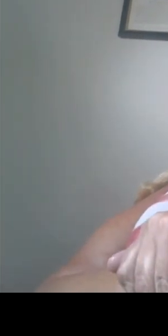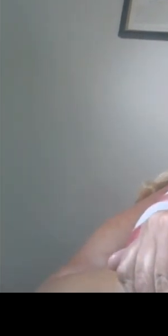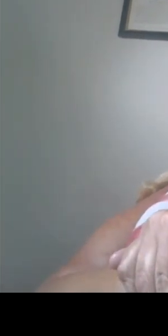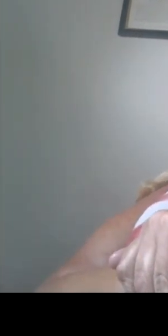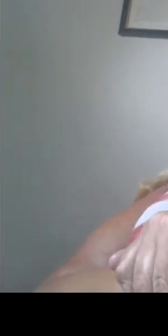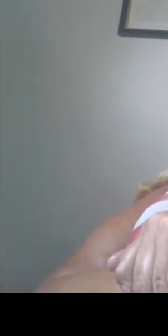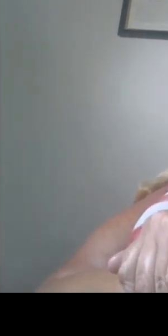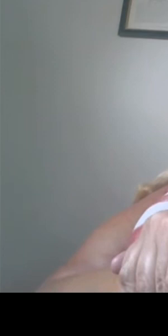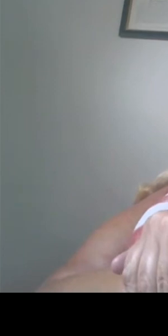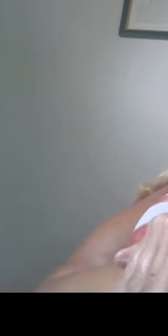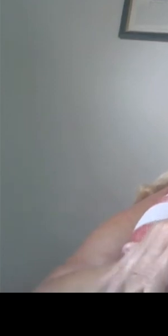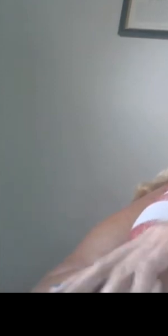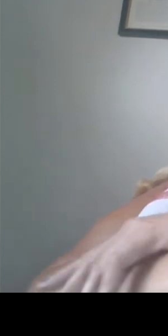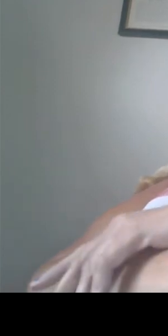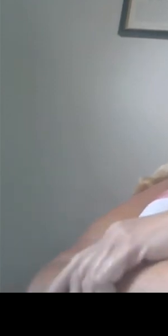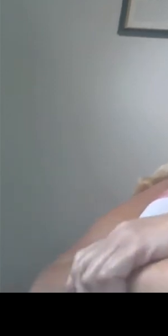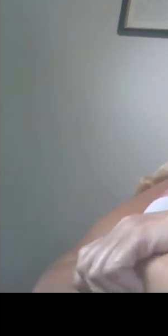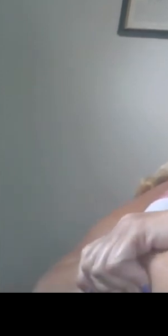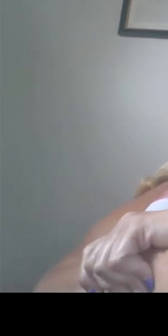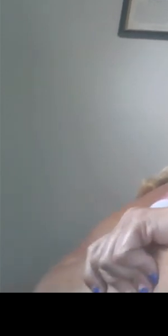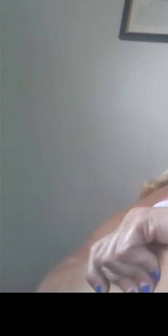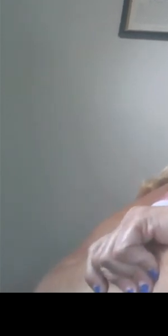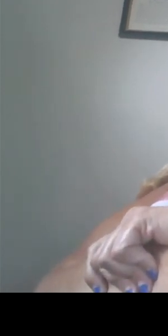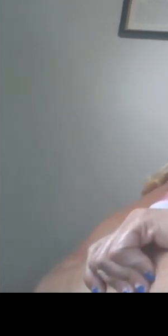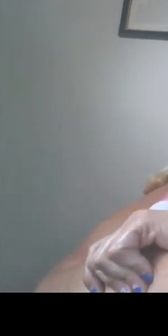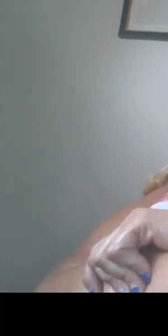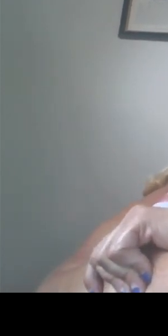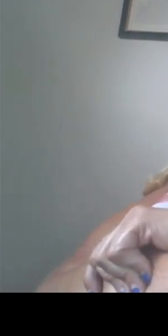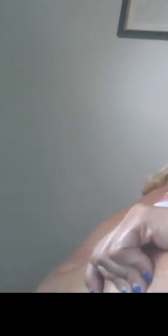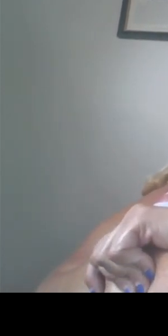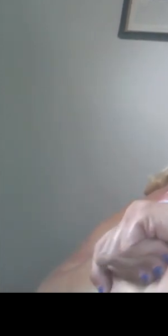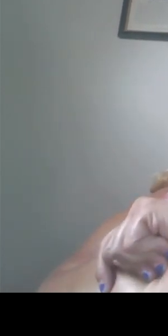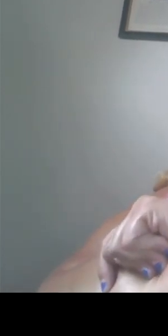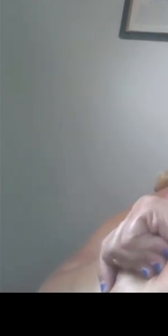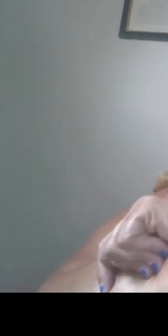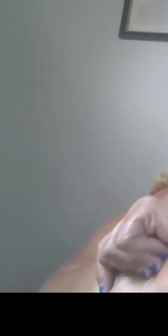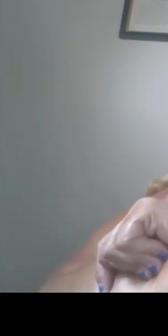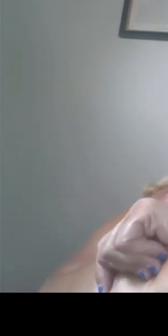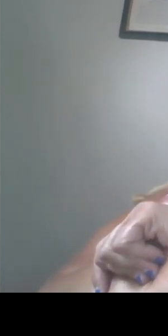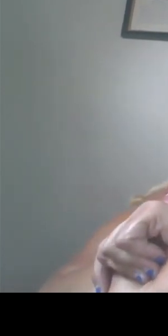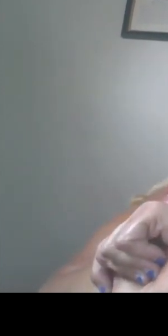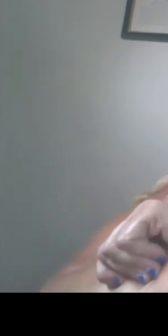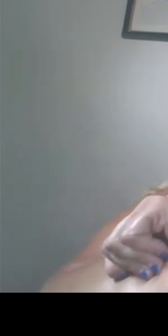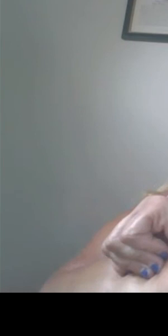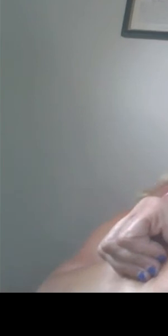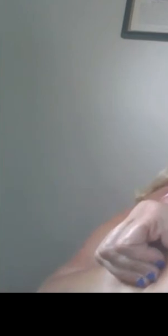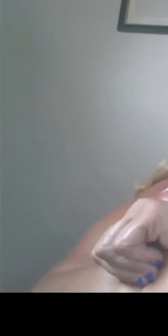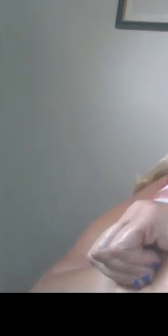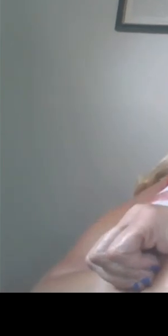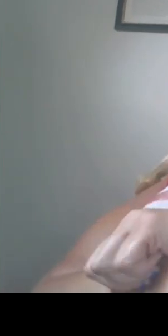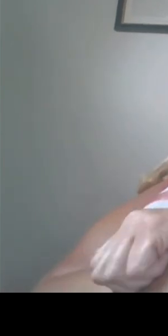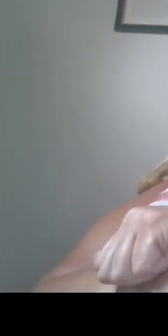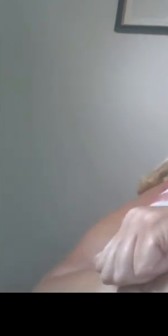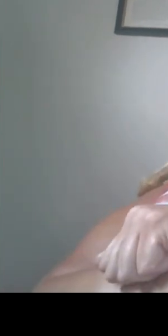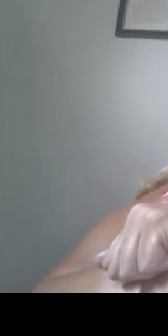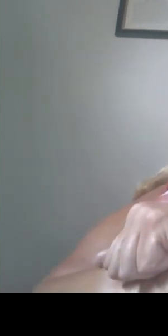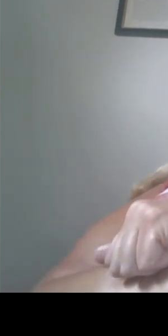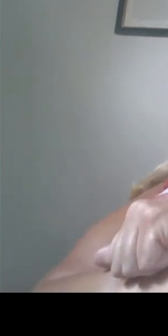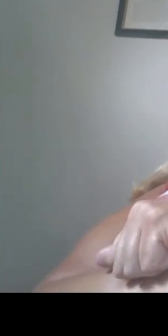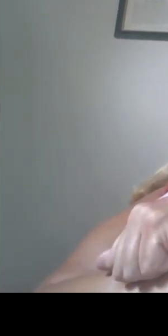a disability yourself, you know someone that's affected by a disability, either a friend or family